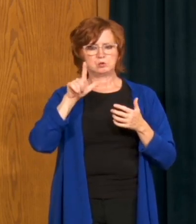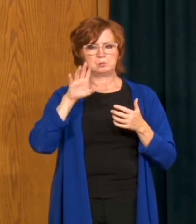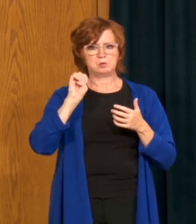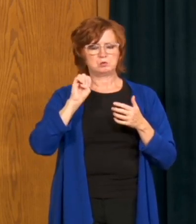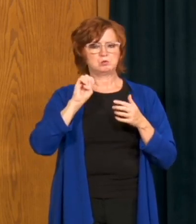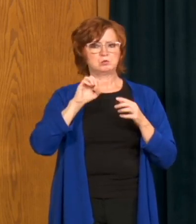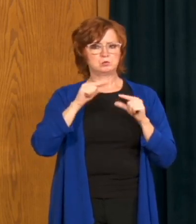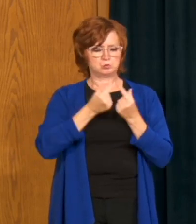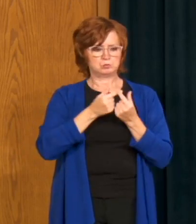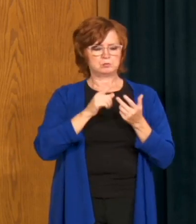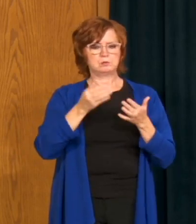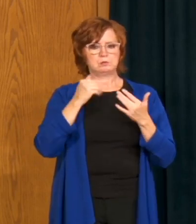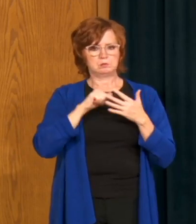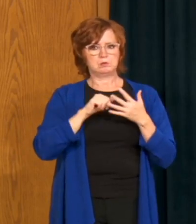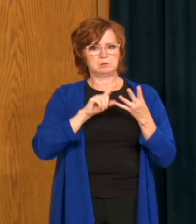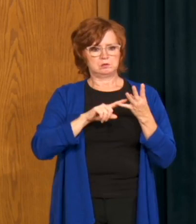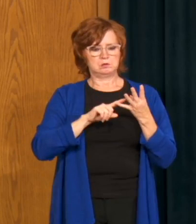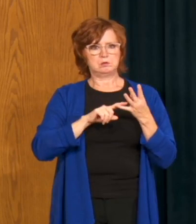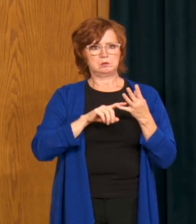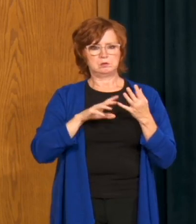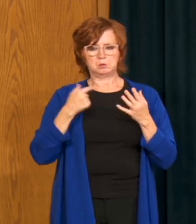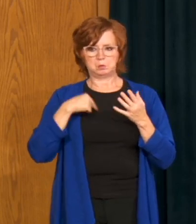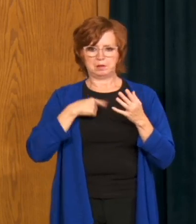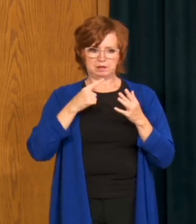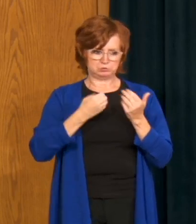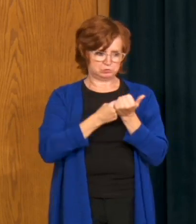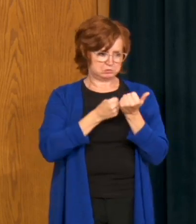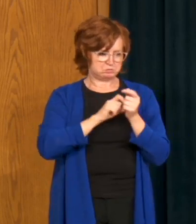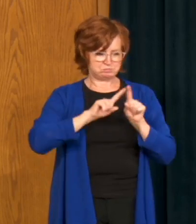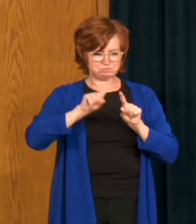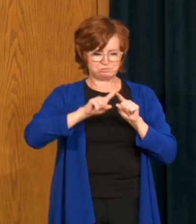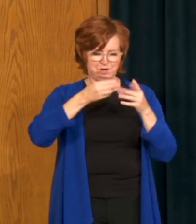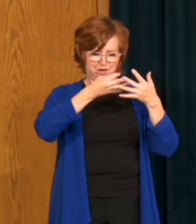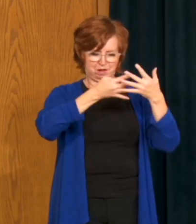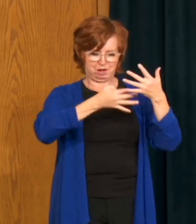supports. One, to support the healthcare delivery, but two, then also to